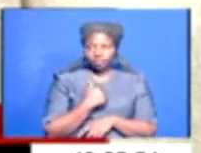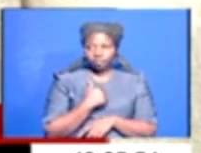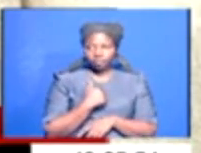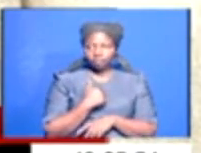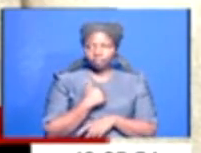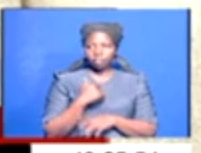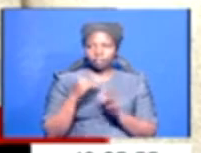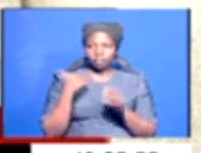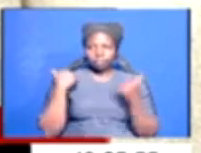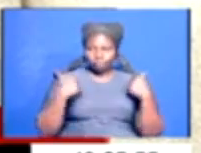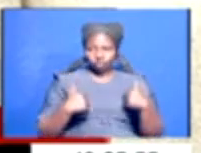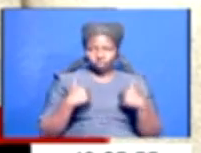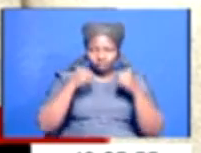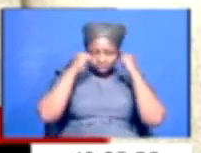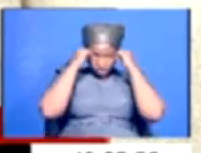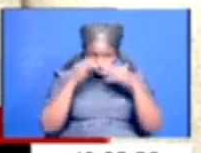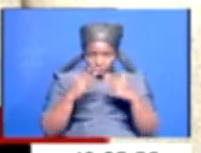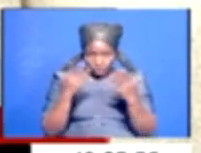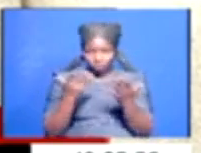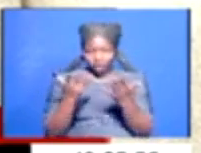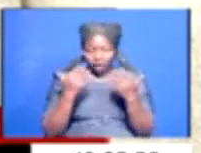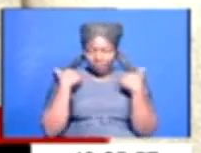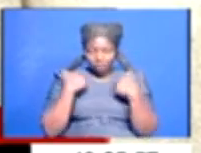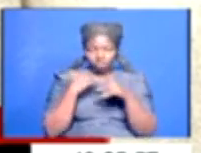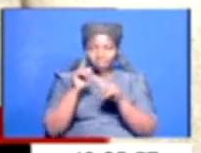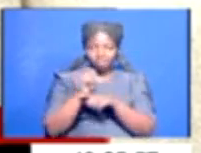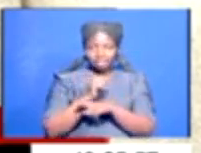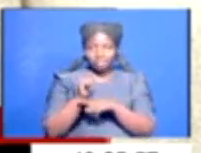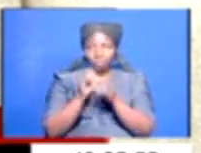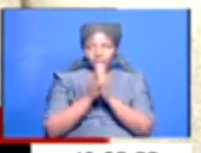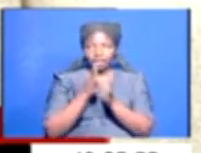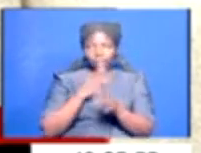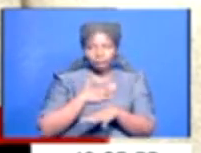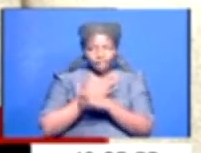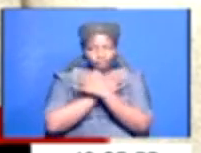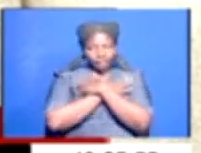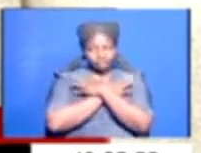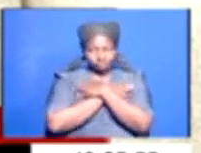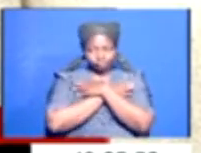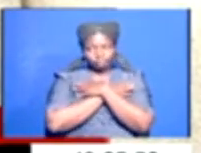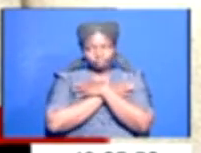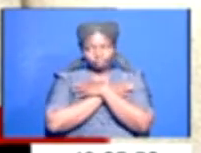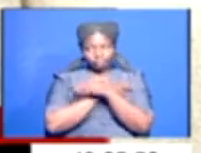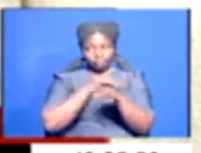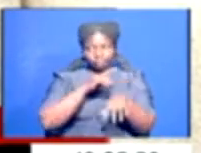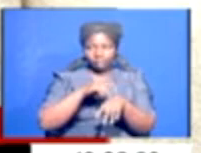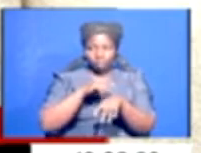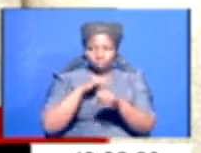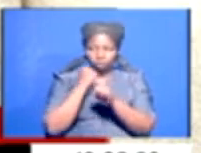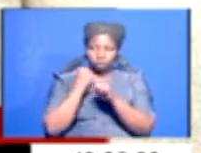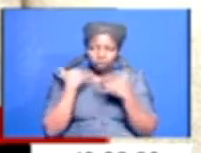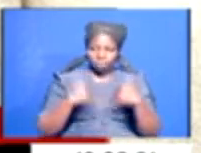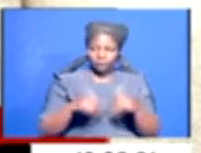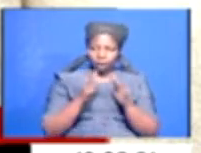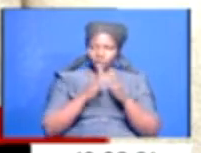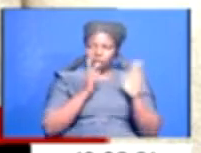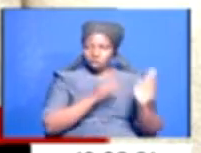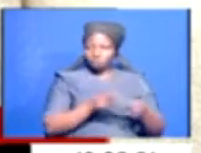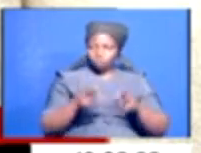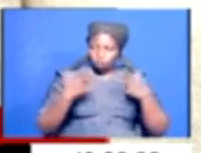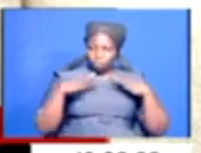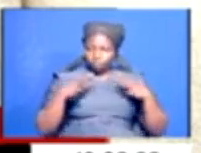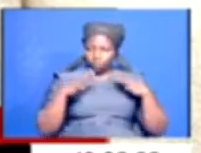mm-hmm. So where I train with my colleagues, I'm a striker. When we're playing with normal people